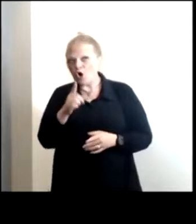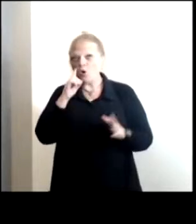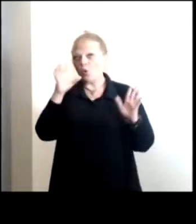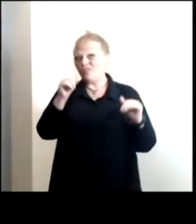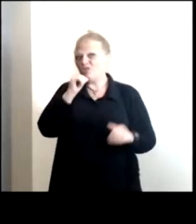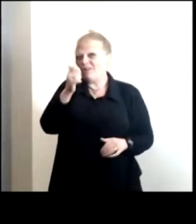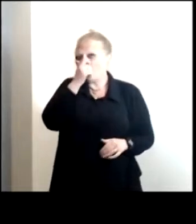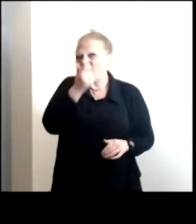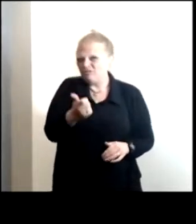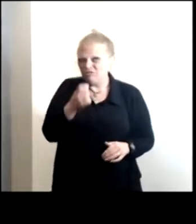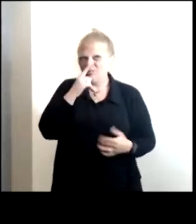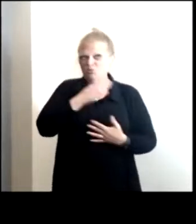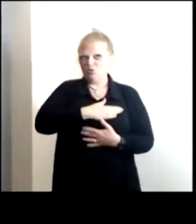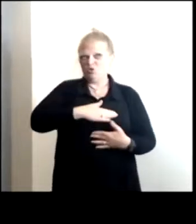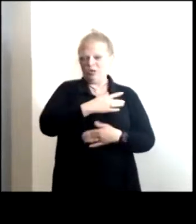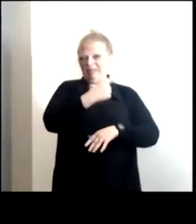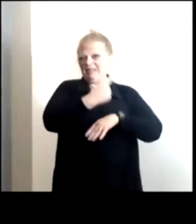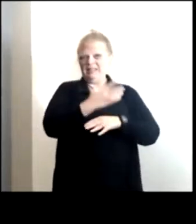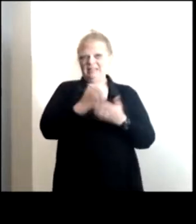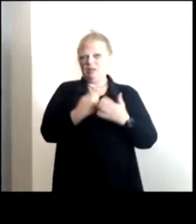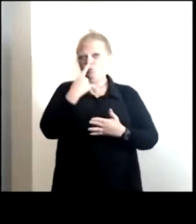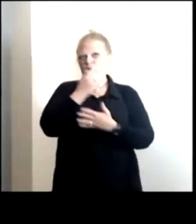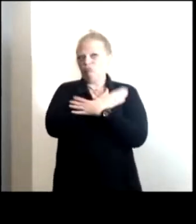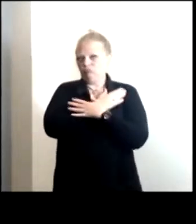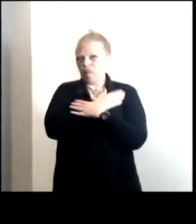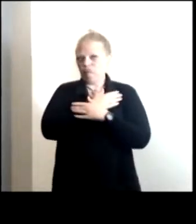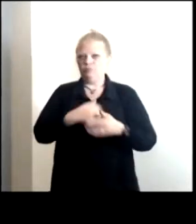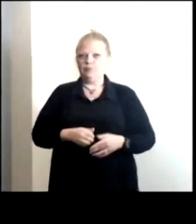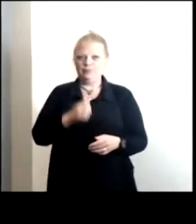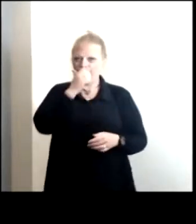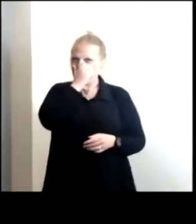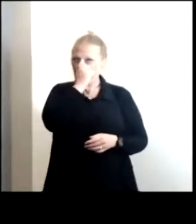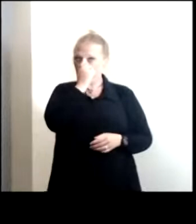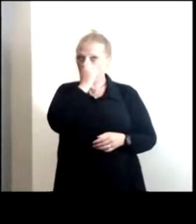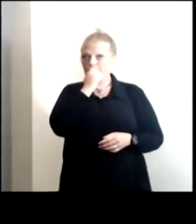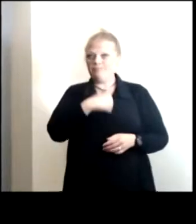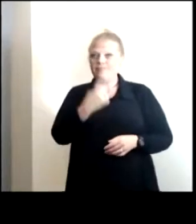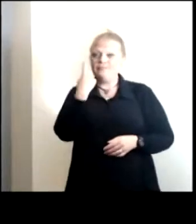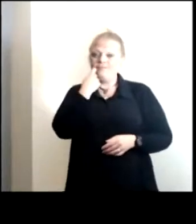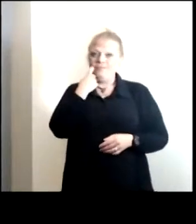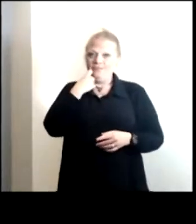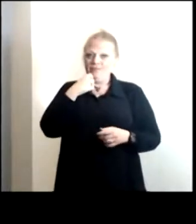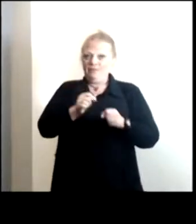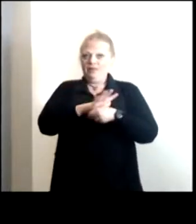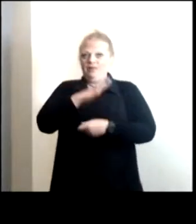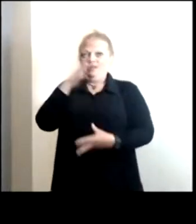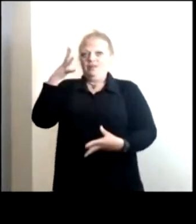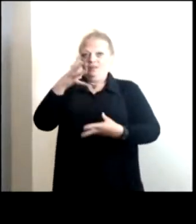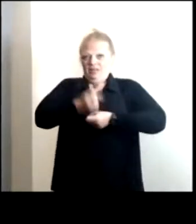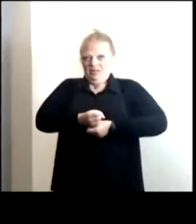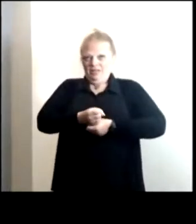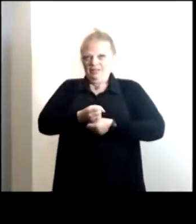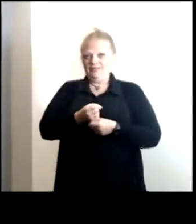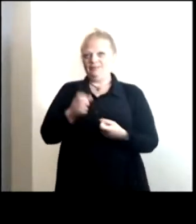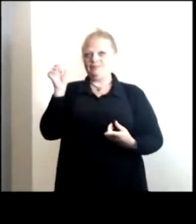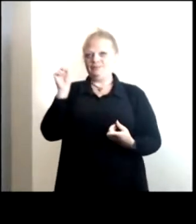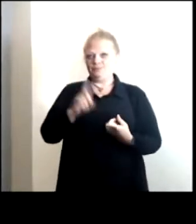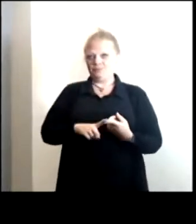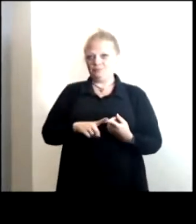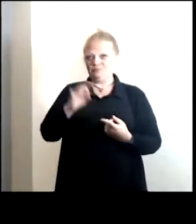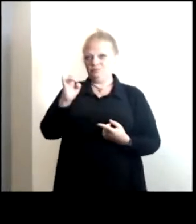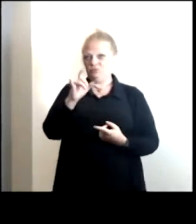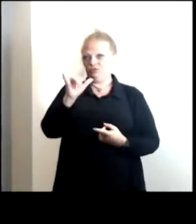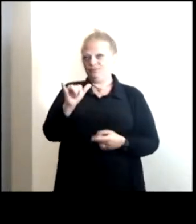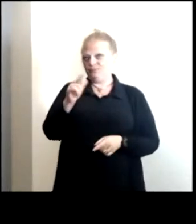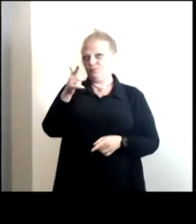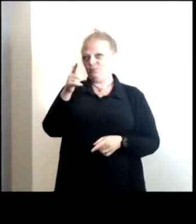you're not watching this and enjoying the day somewhere restful. But the latest COVID-19 summary. Through